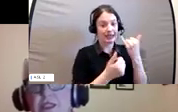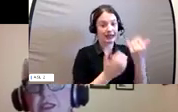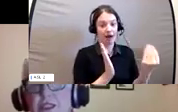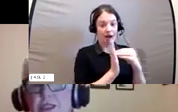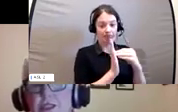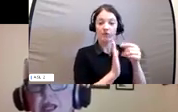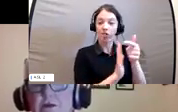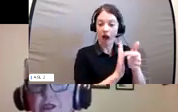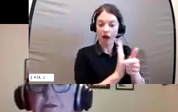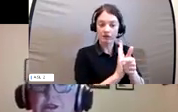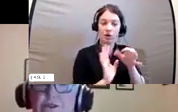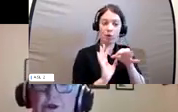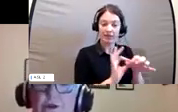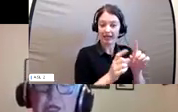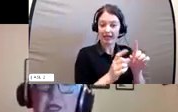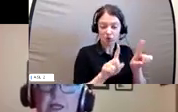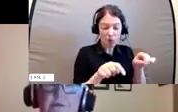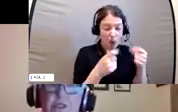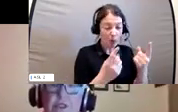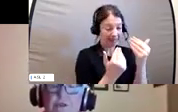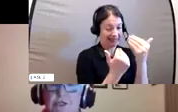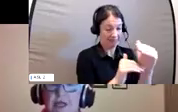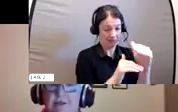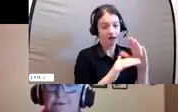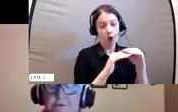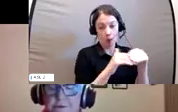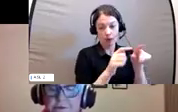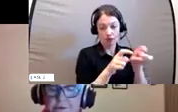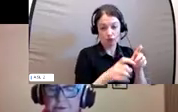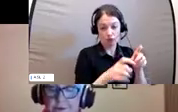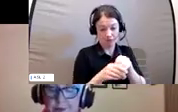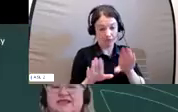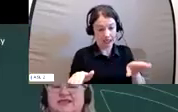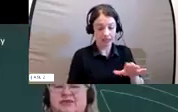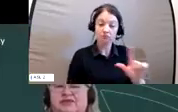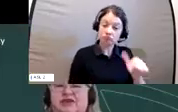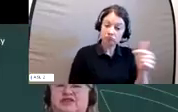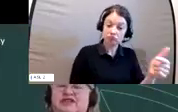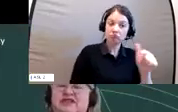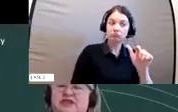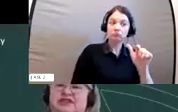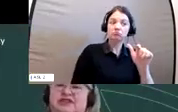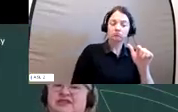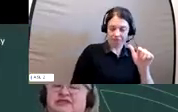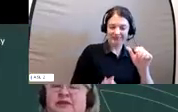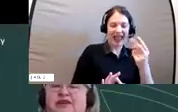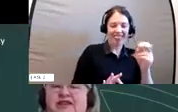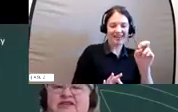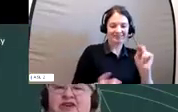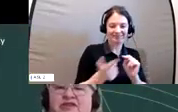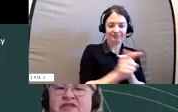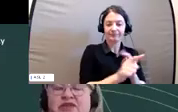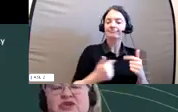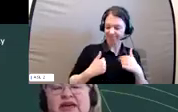concerning coercive control. Helen, would you talk to that? Yeah, so I'm involved in a specialist